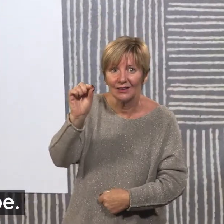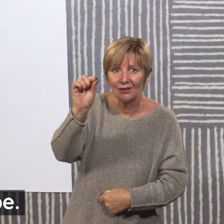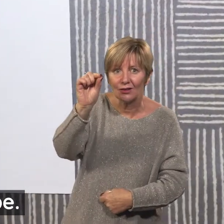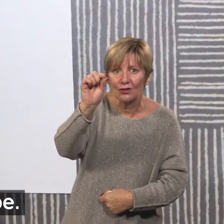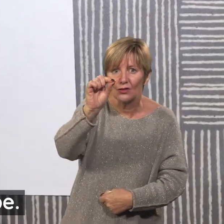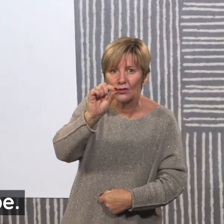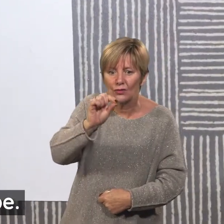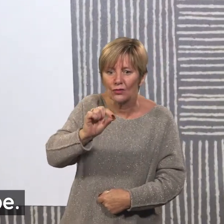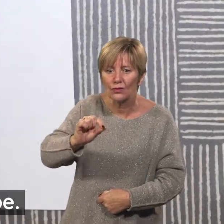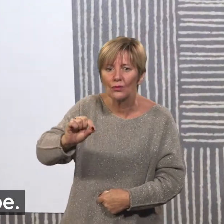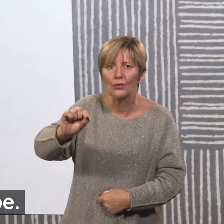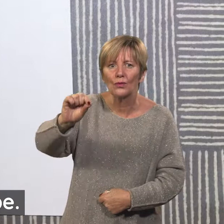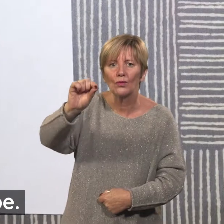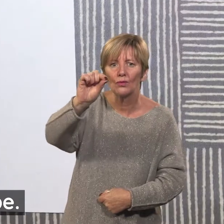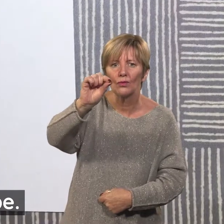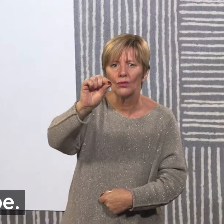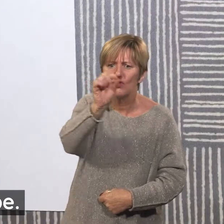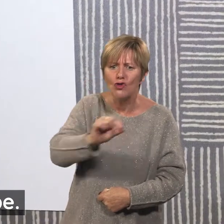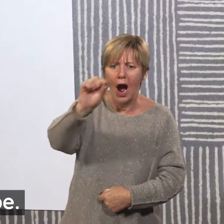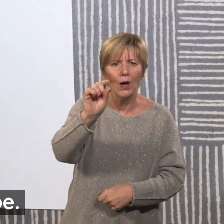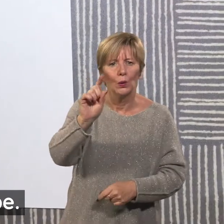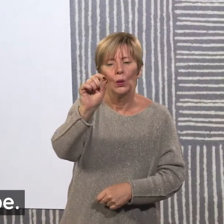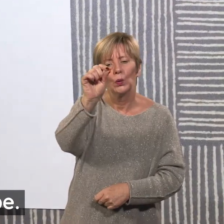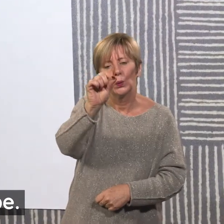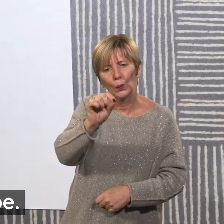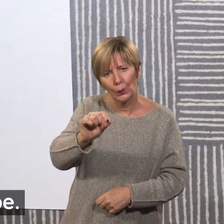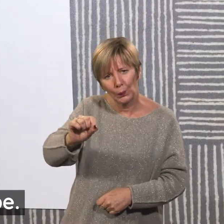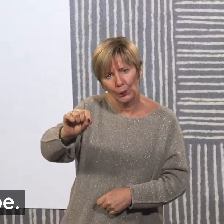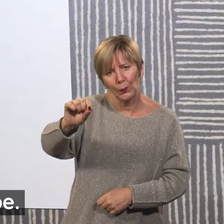by drawing an oval shape.